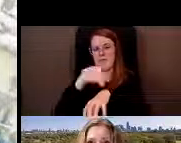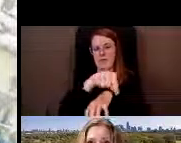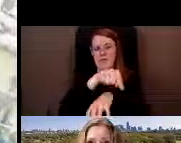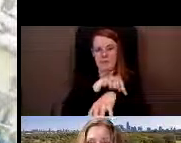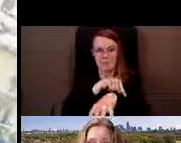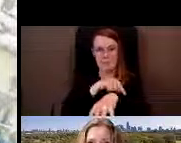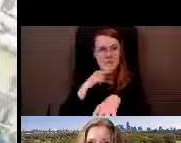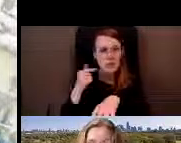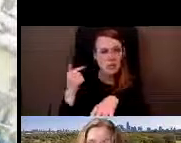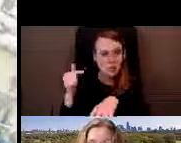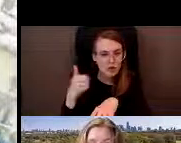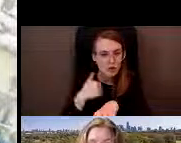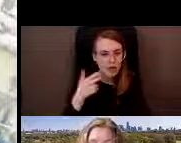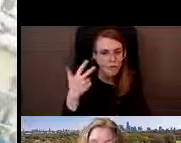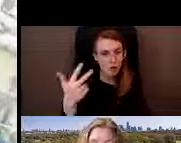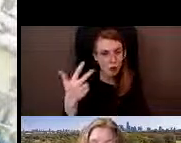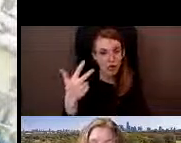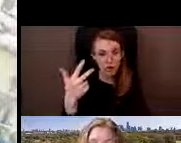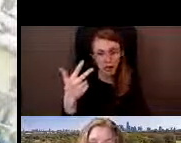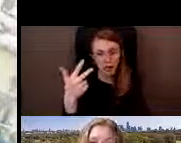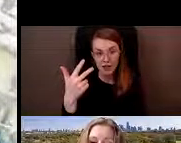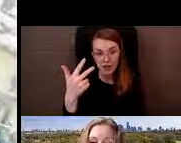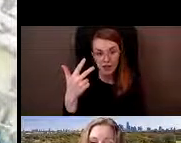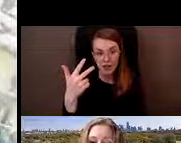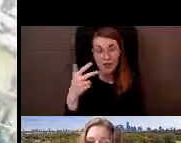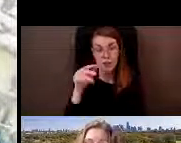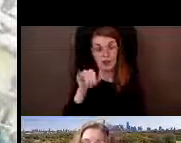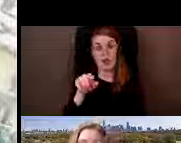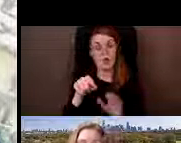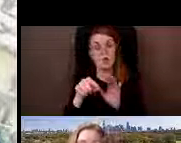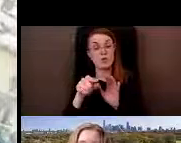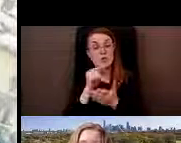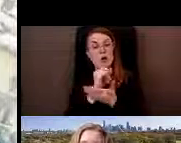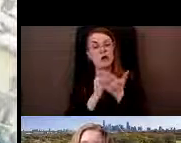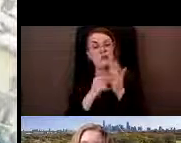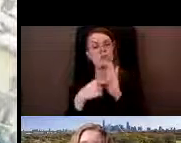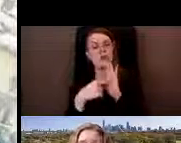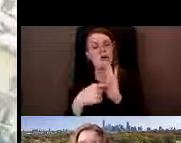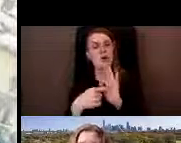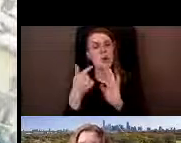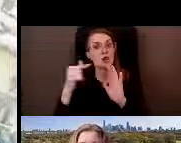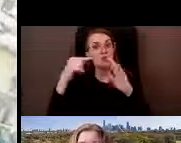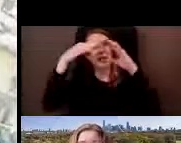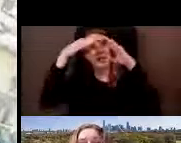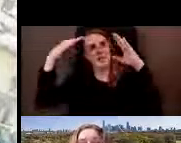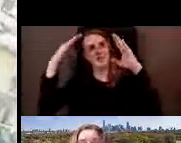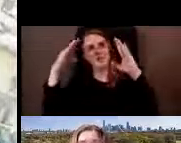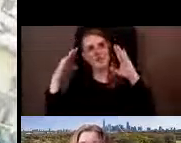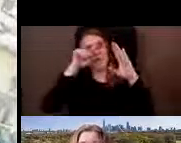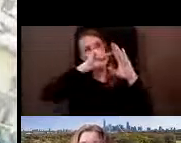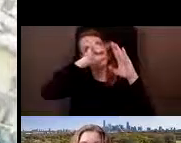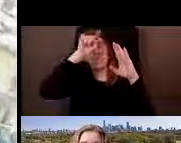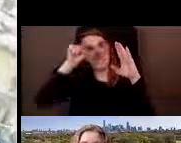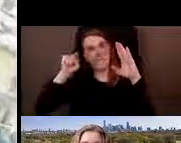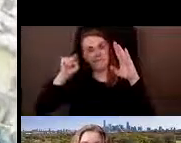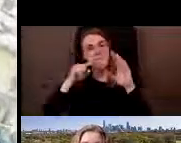green. We have 3. These are illustrated with a green roof, as we see these being designed to be appropriate for a